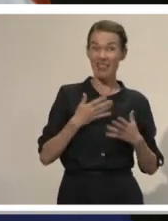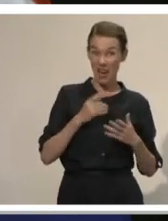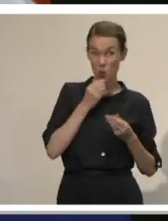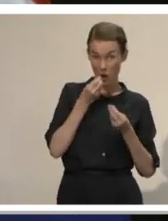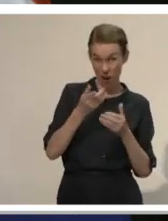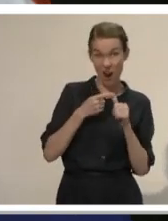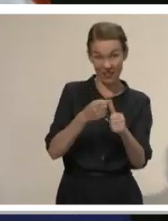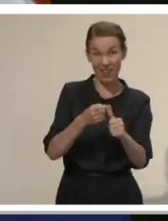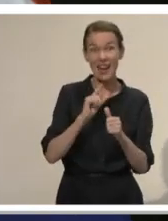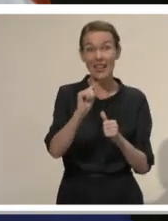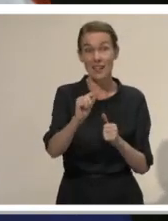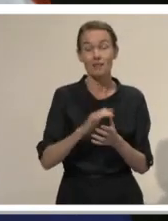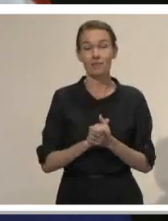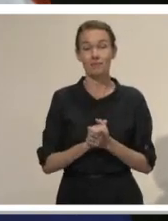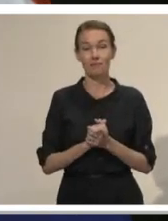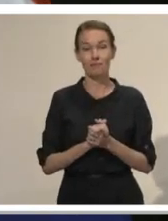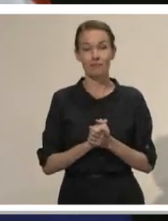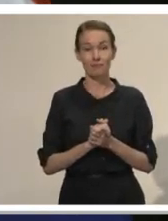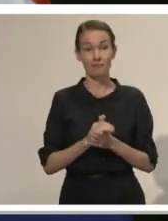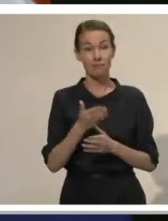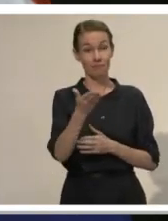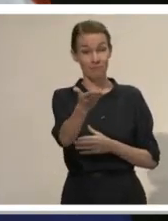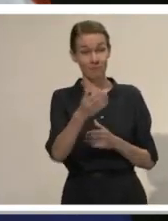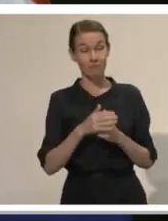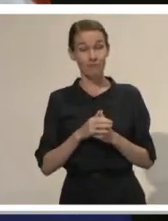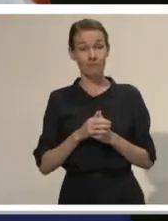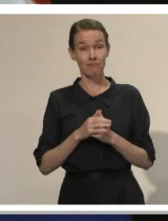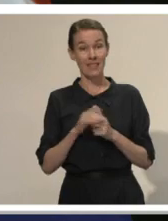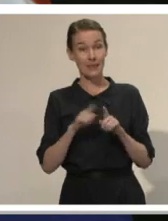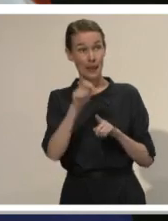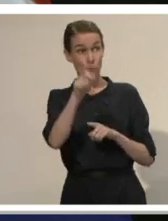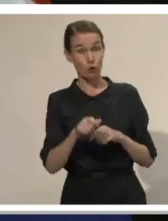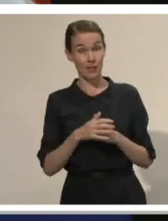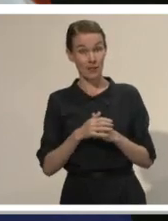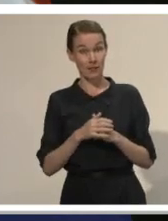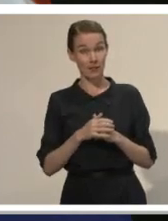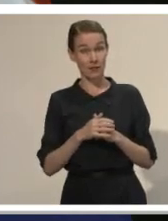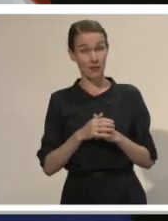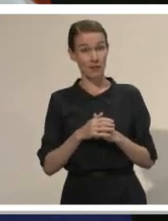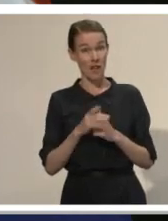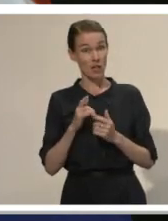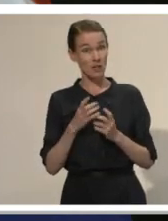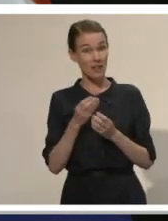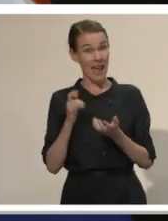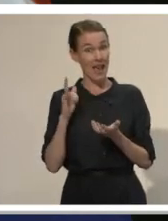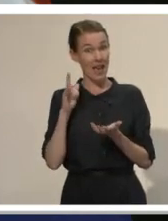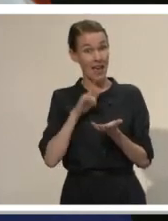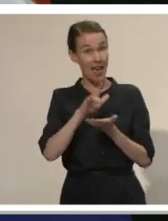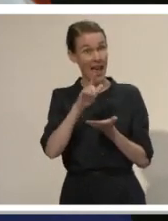giving you a response. Do you think it would be fair for Air New Zealand to tell people they're not entitled to a refund or a credit because their flight is still